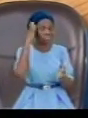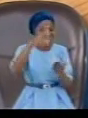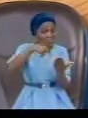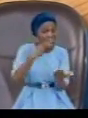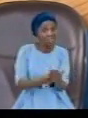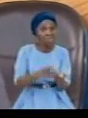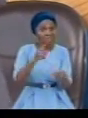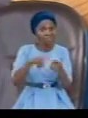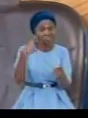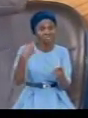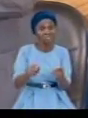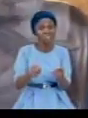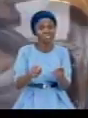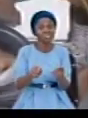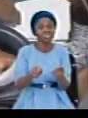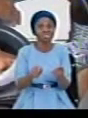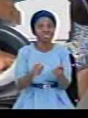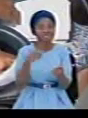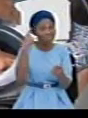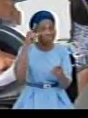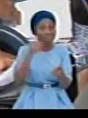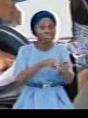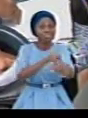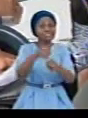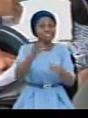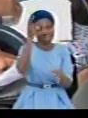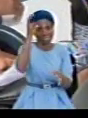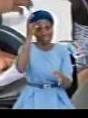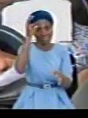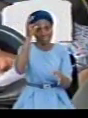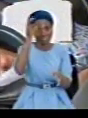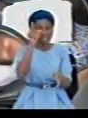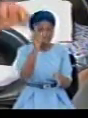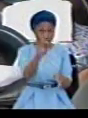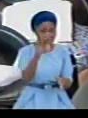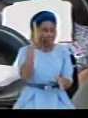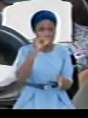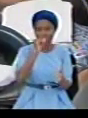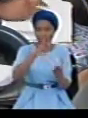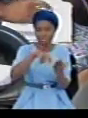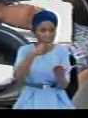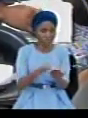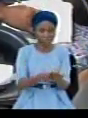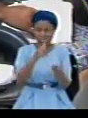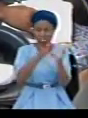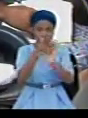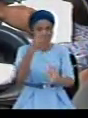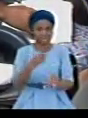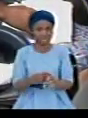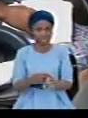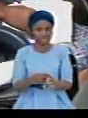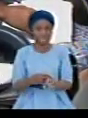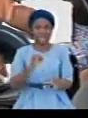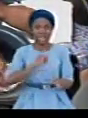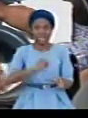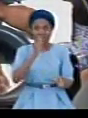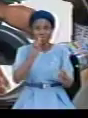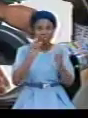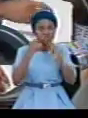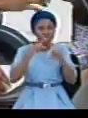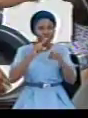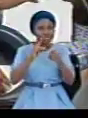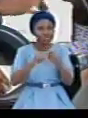trick. I'm talking to somebody that will not fall over there. I said I'm talking to somebody that will not